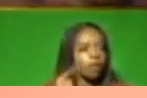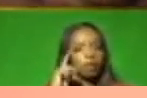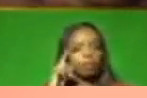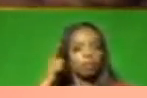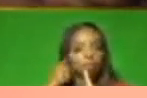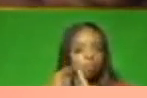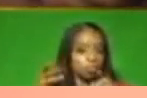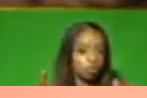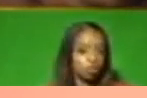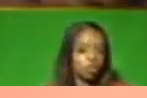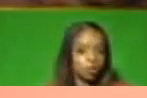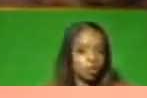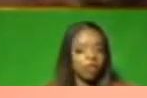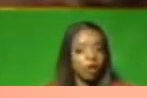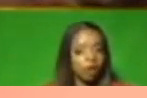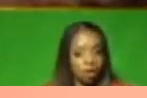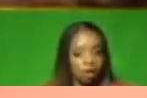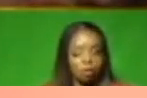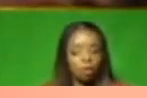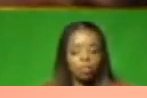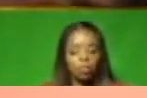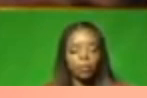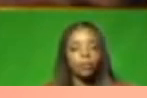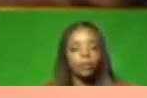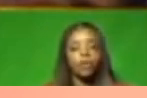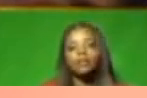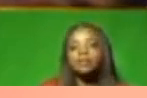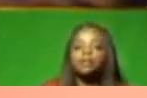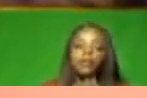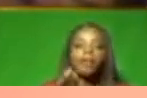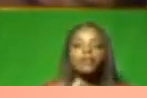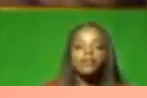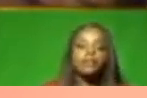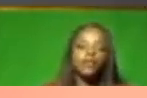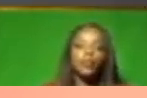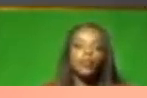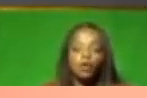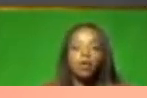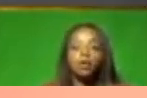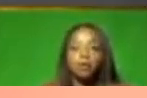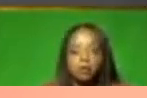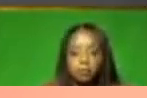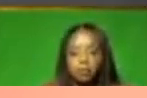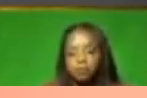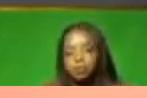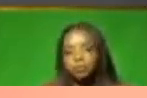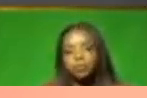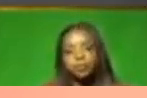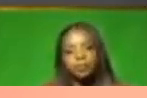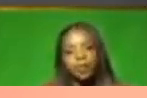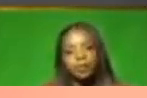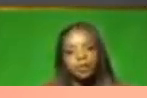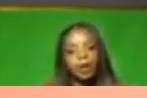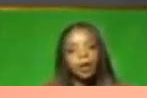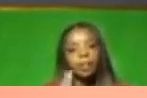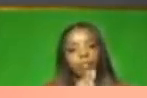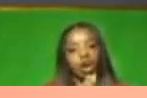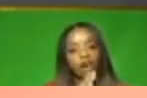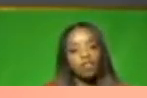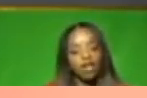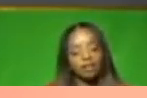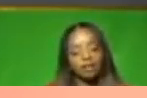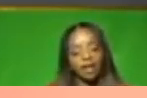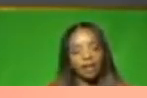Infrastructure South Africa that we set up, we have been able to draw on private sector expertise